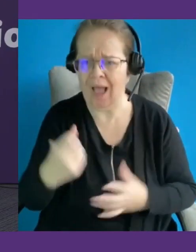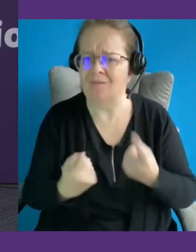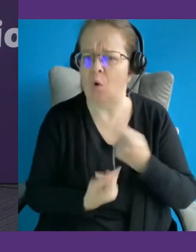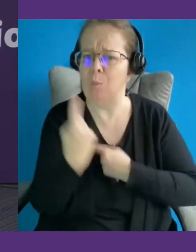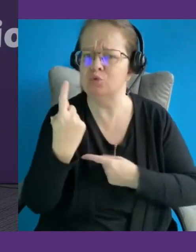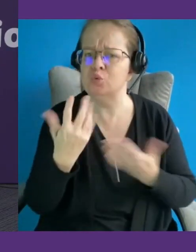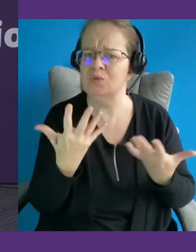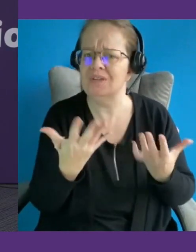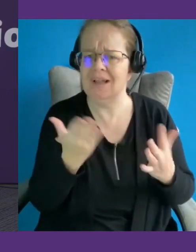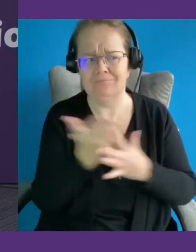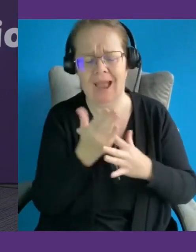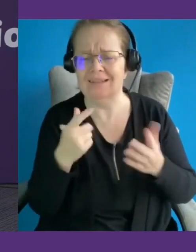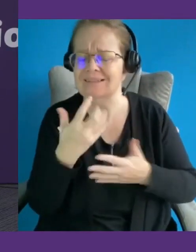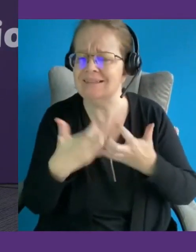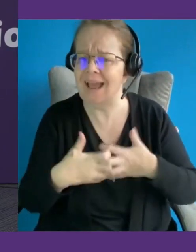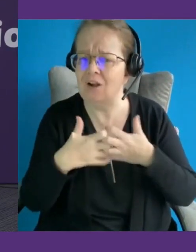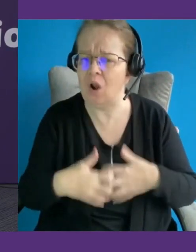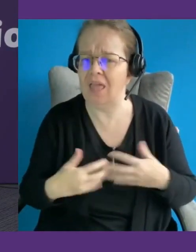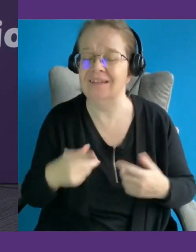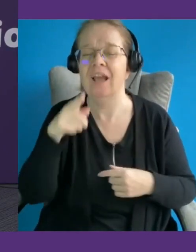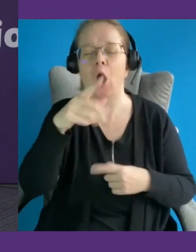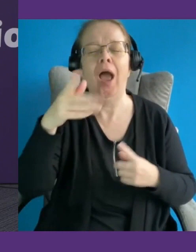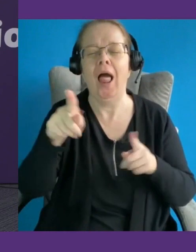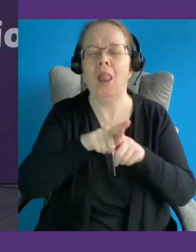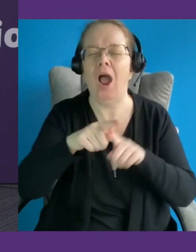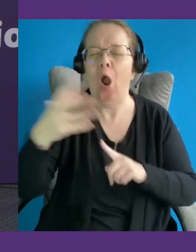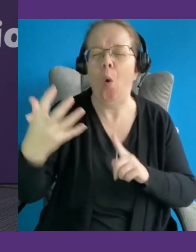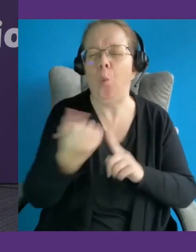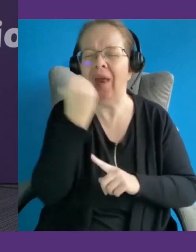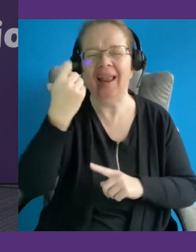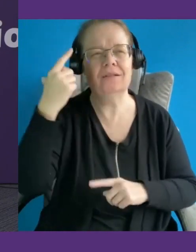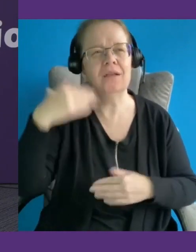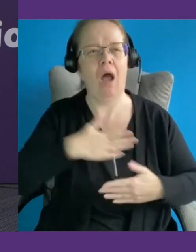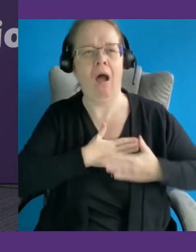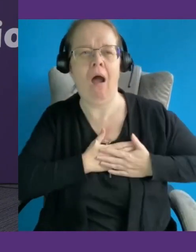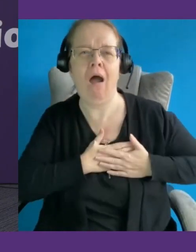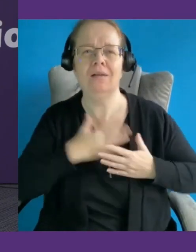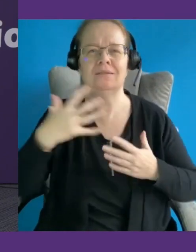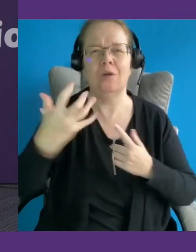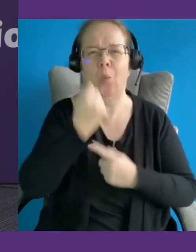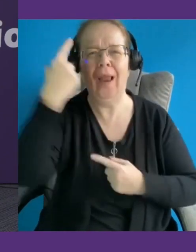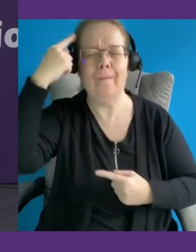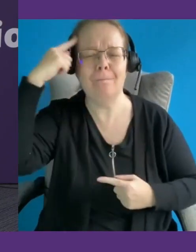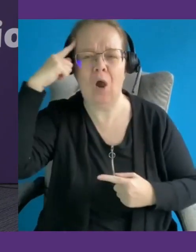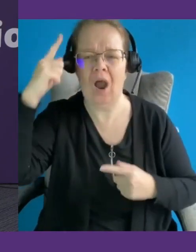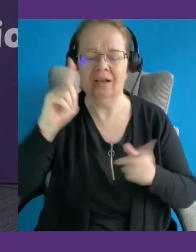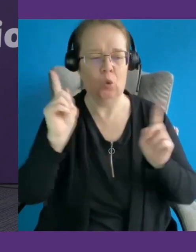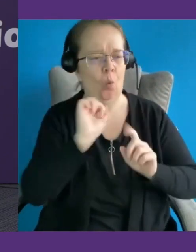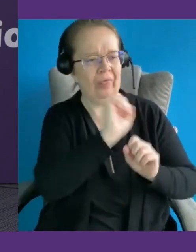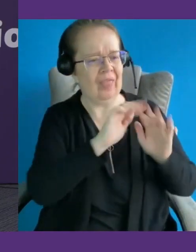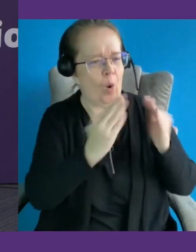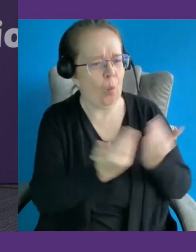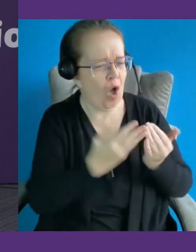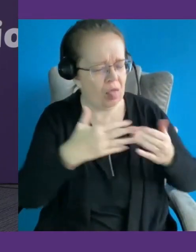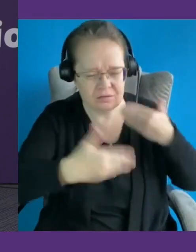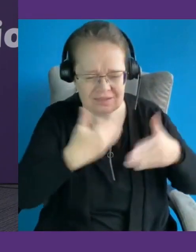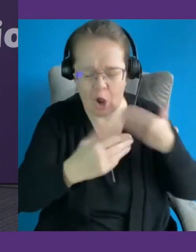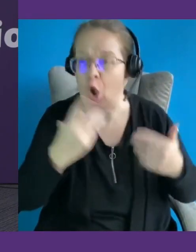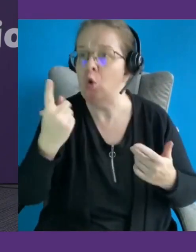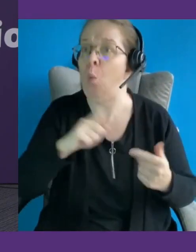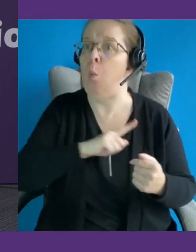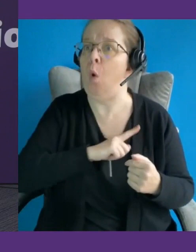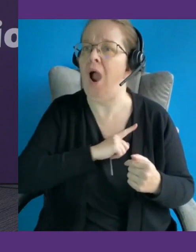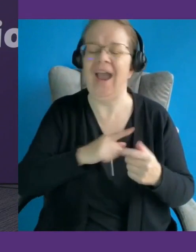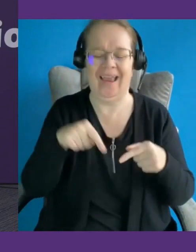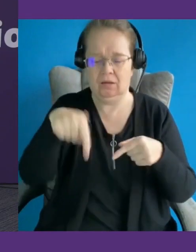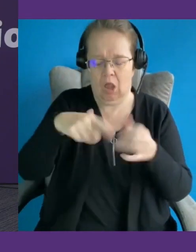winning hearts and minds story, is that that's much more powerful than making somebody do something, whatever it is they're doing in their work. Absolutely. If they get why they're doing it and what the value of it is,